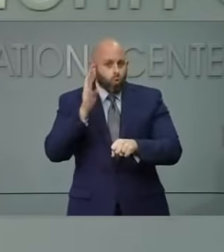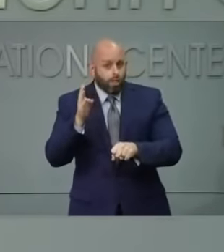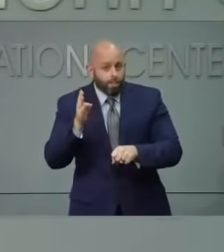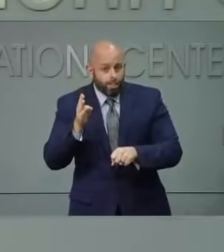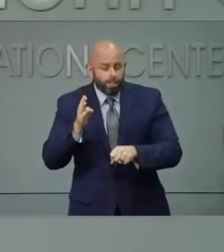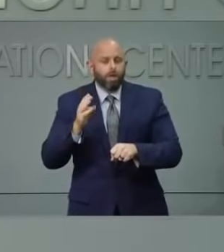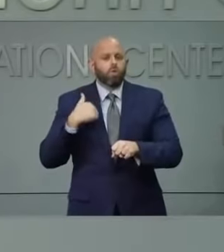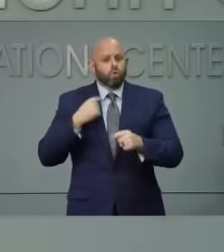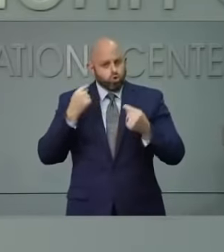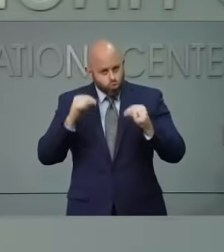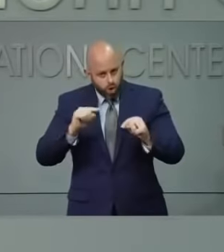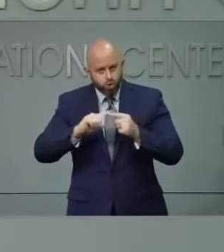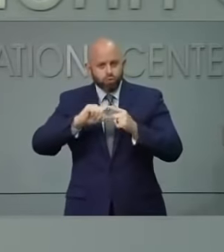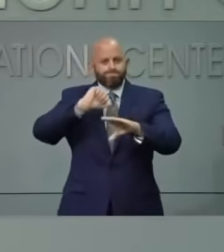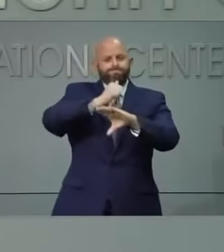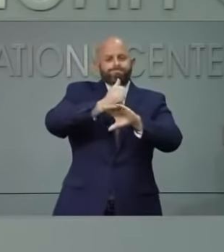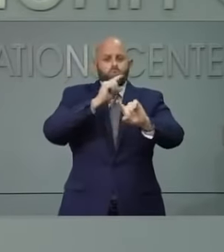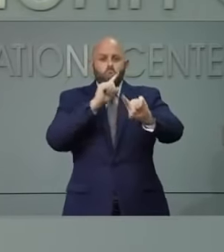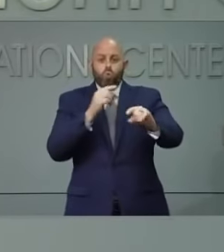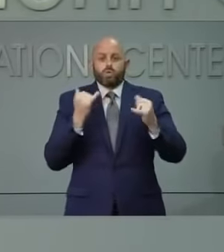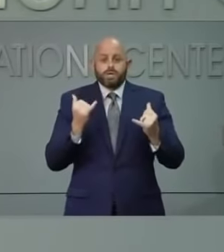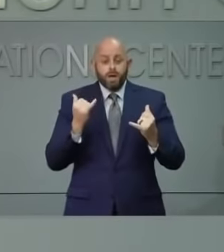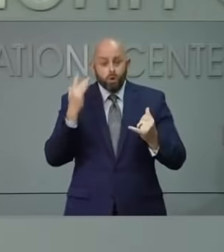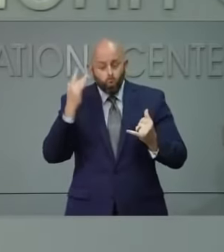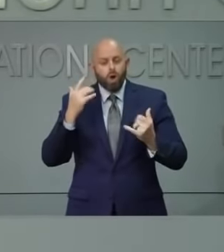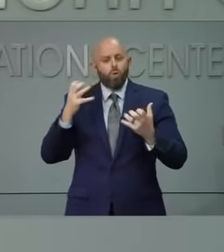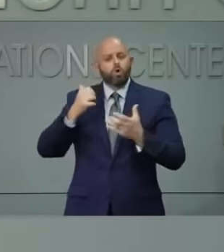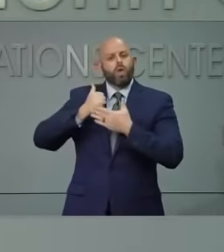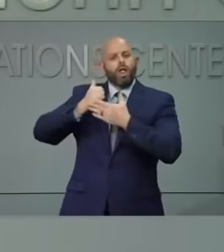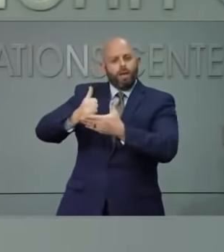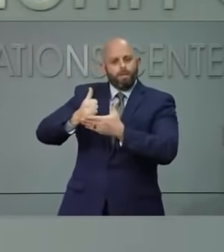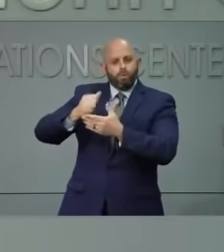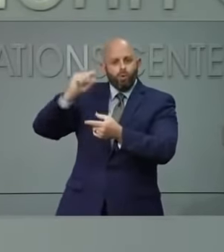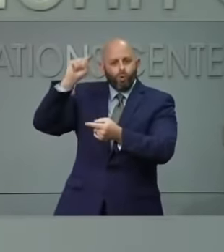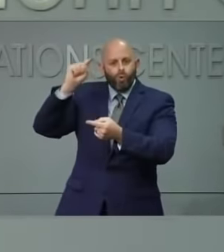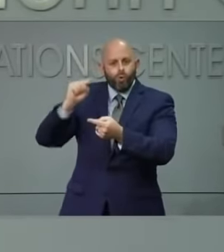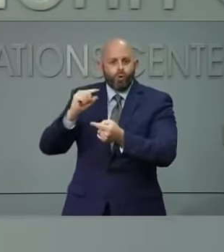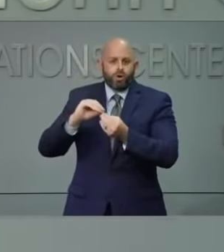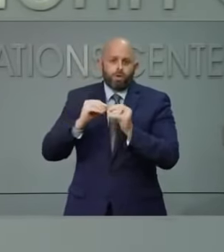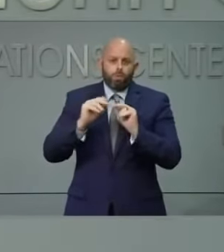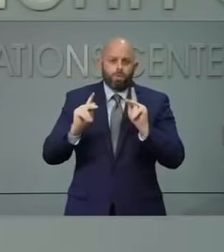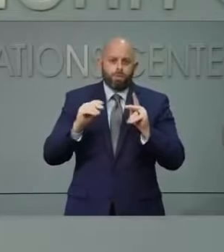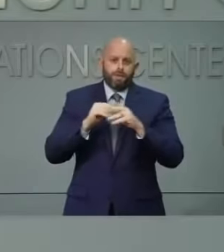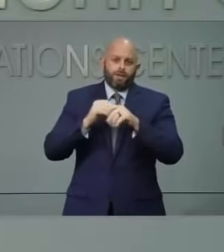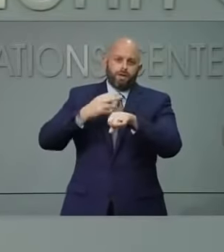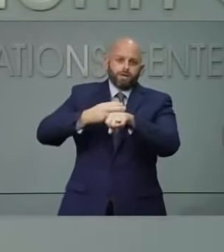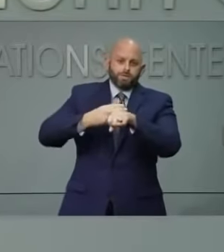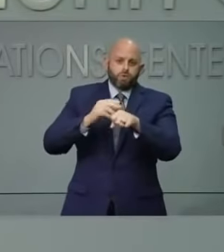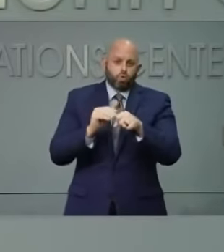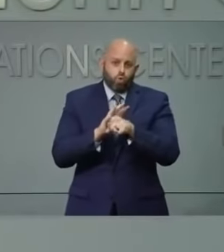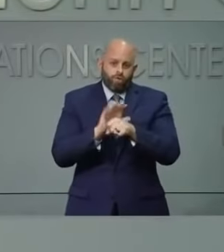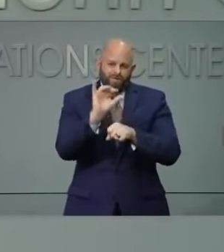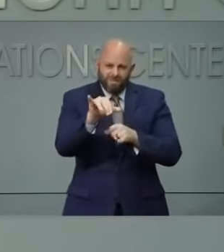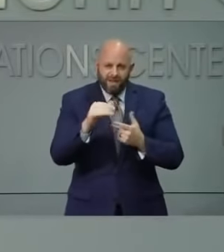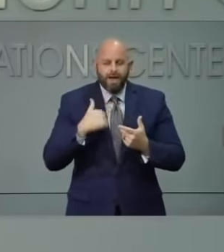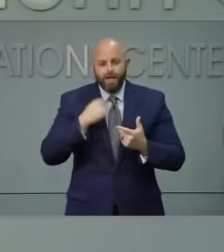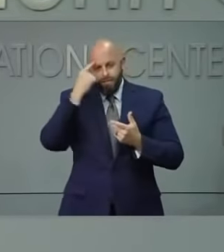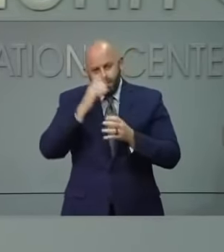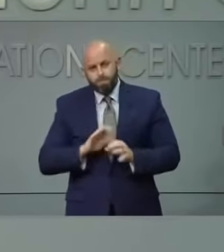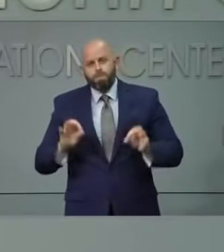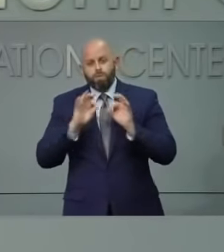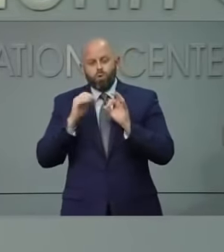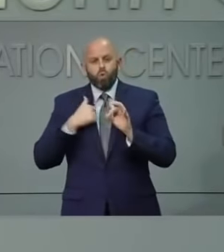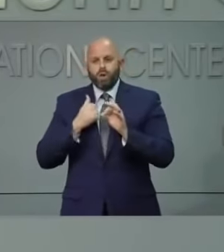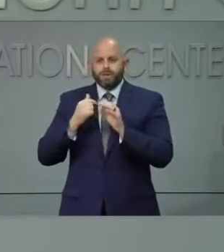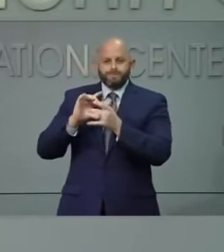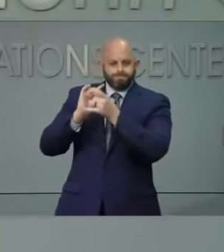something else today to try to affect this trajectory. I think it's really important for us to continue to work